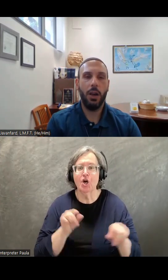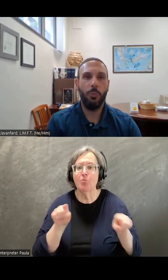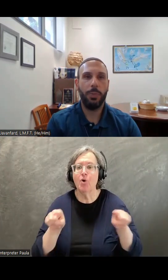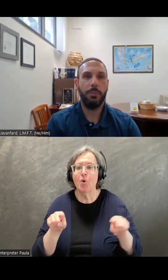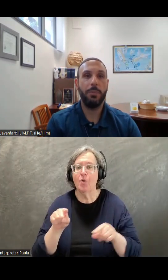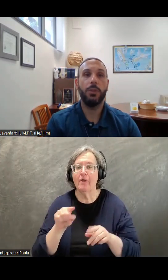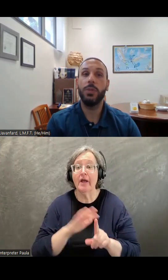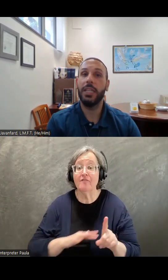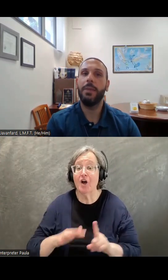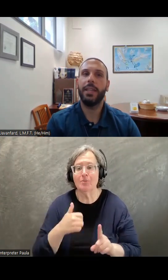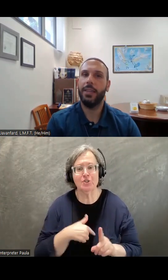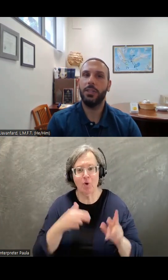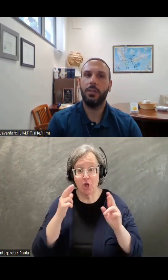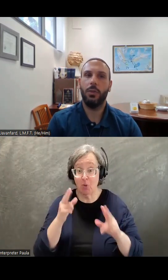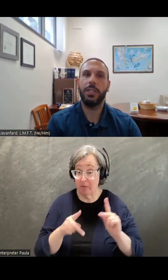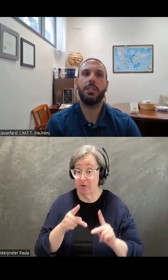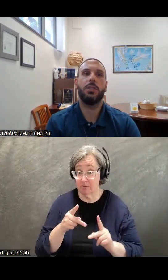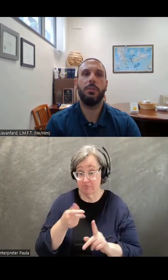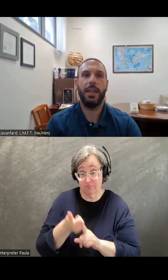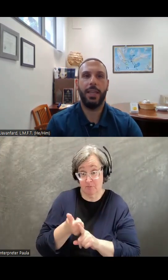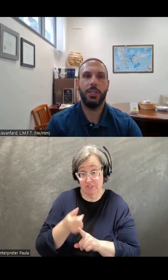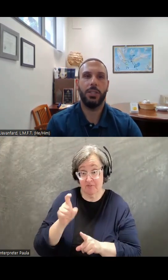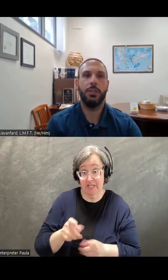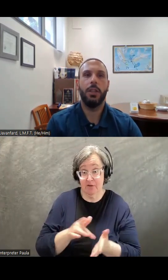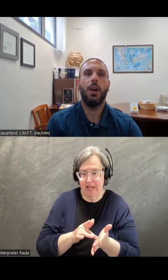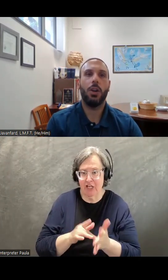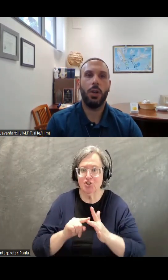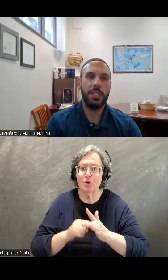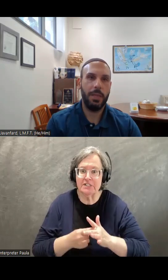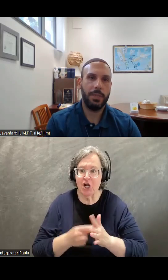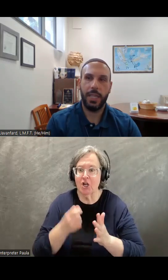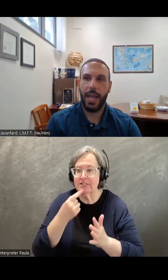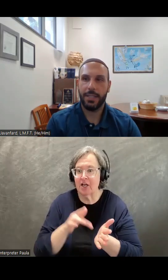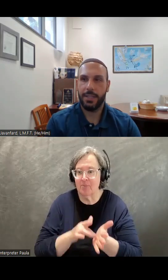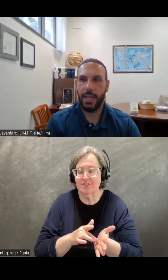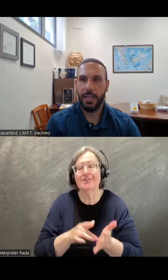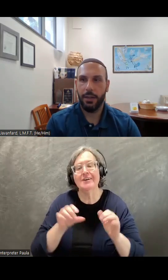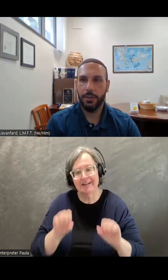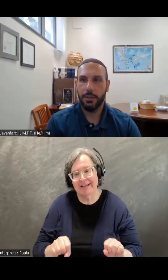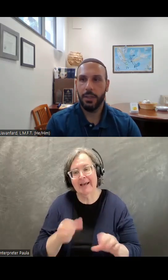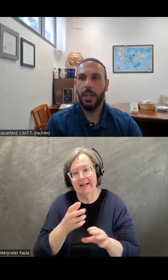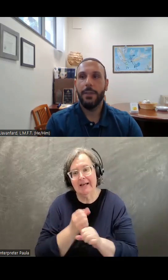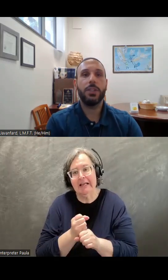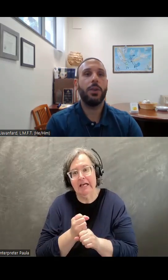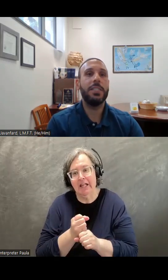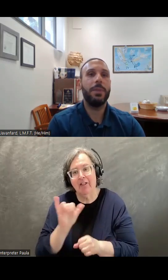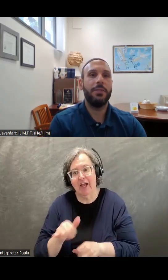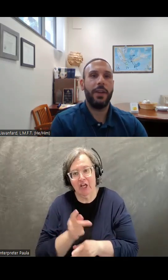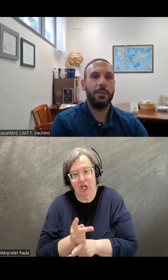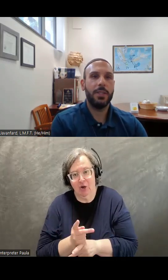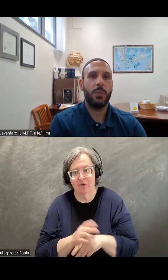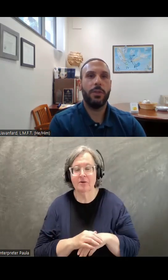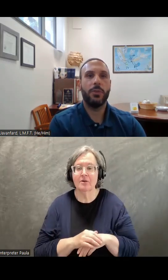where we hope people who need medication or need to start medication are going to be able to get access to that care. These are going to